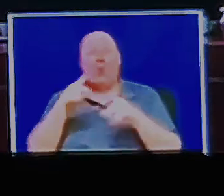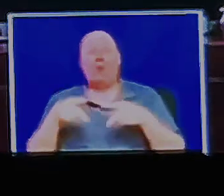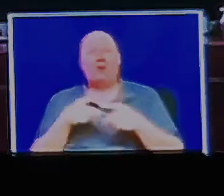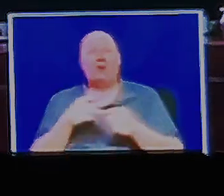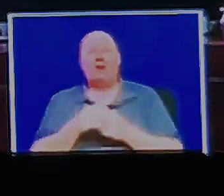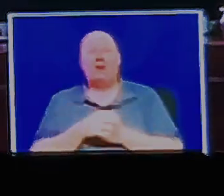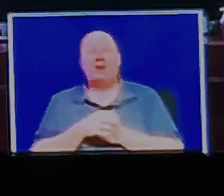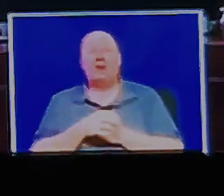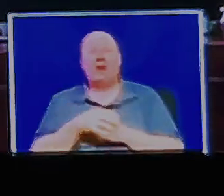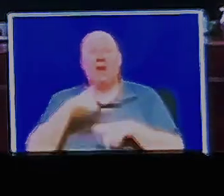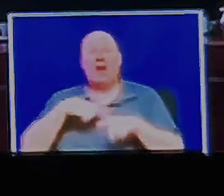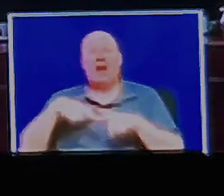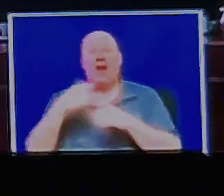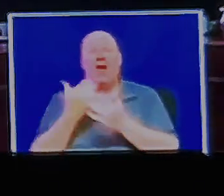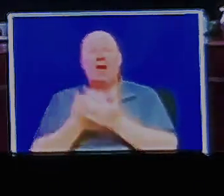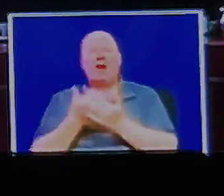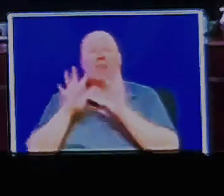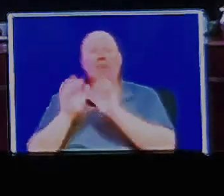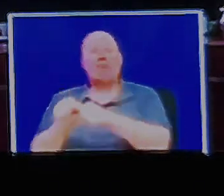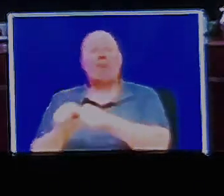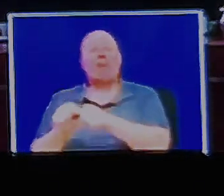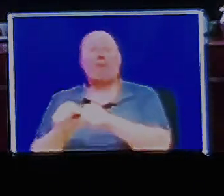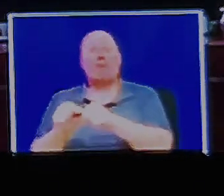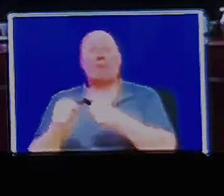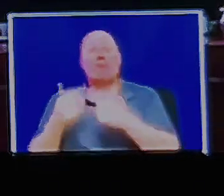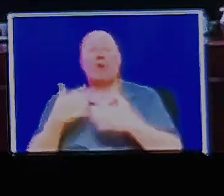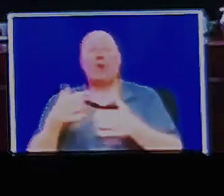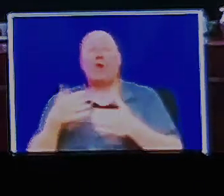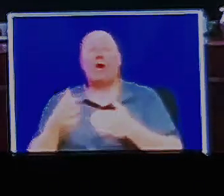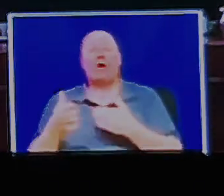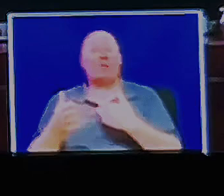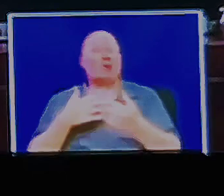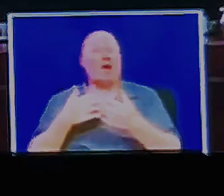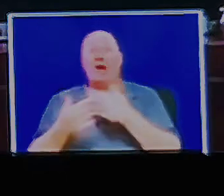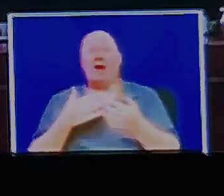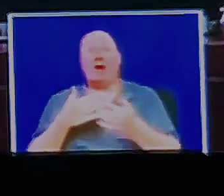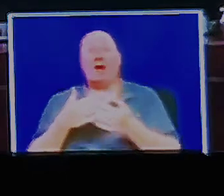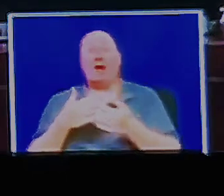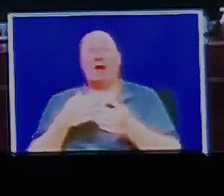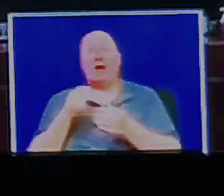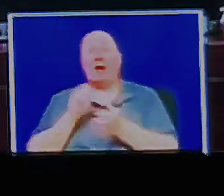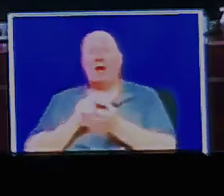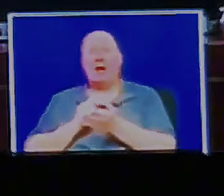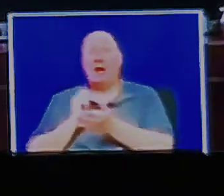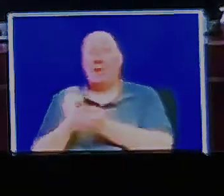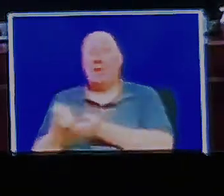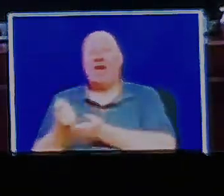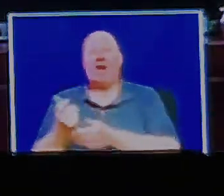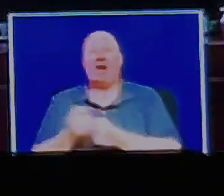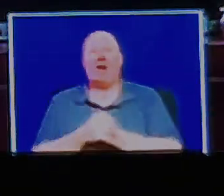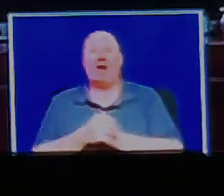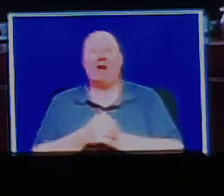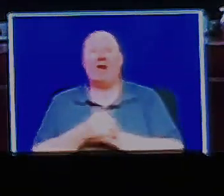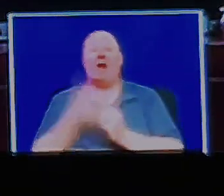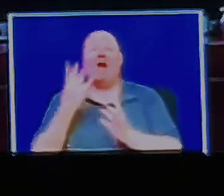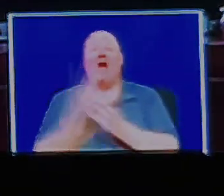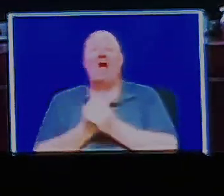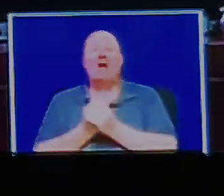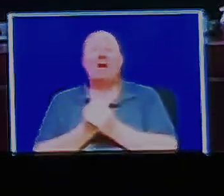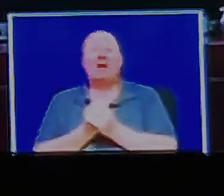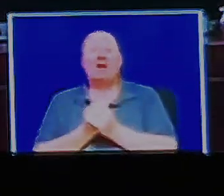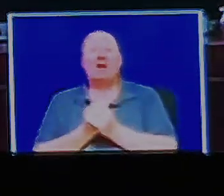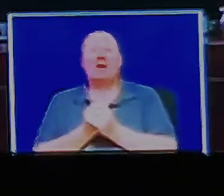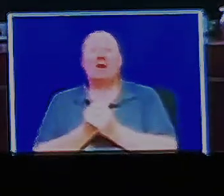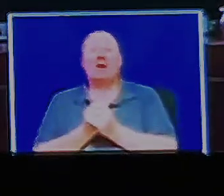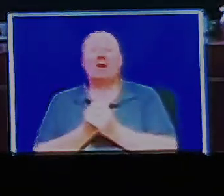Their land can be seized without any compensation, and they have to